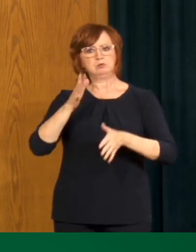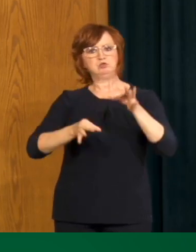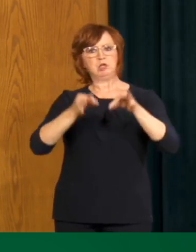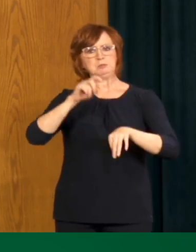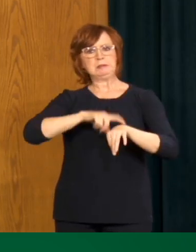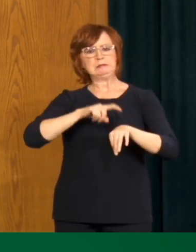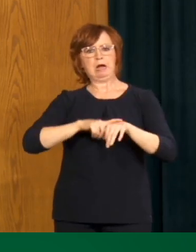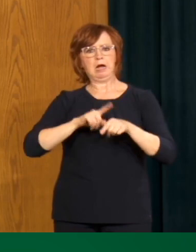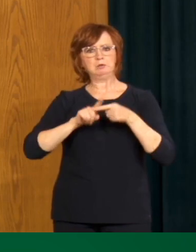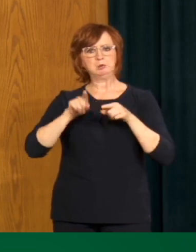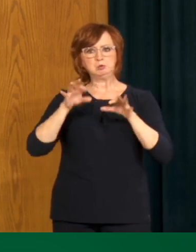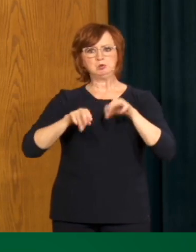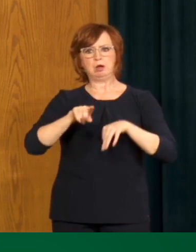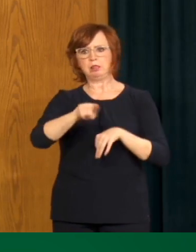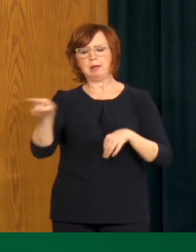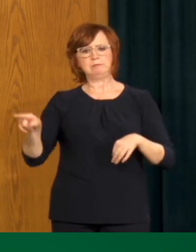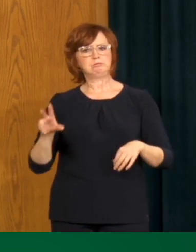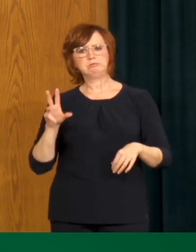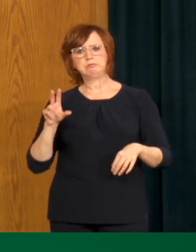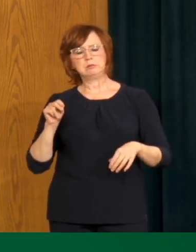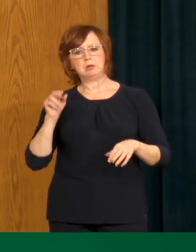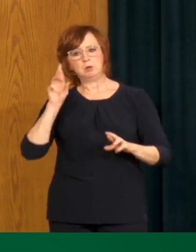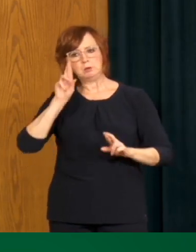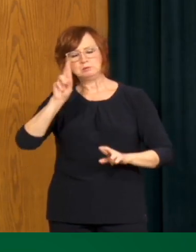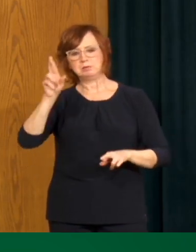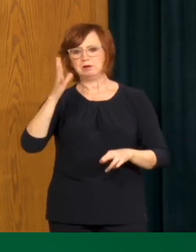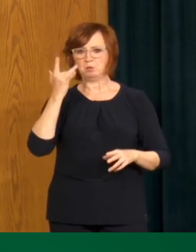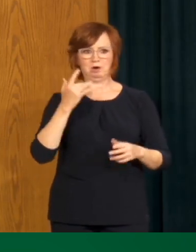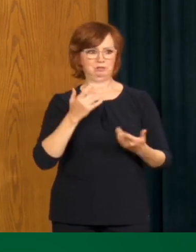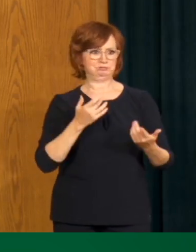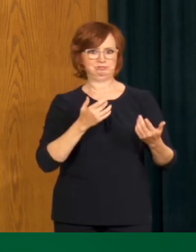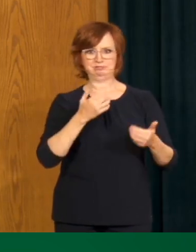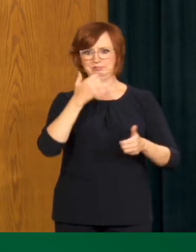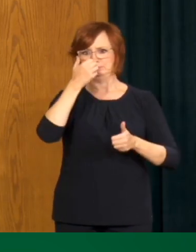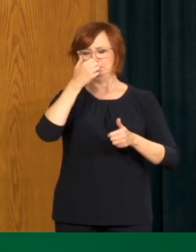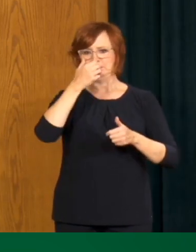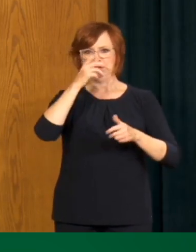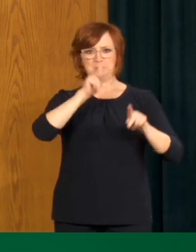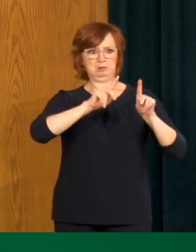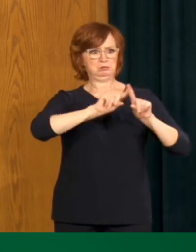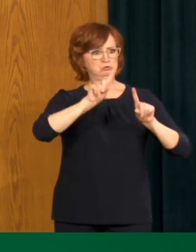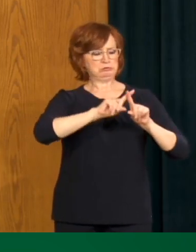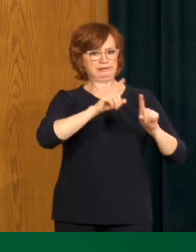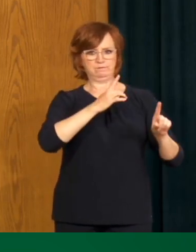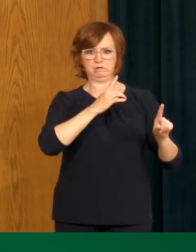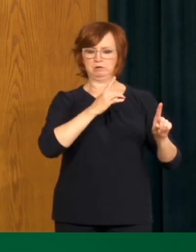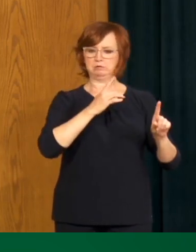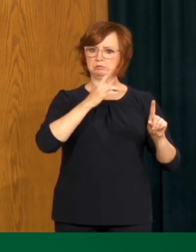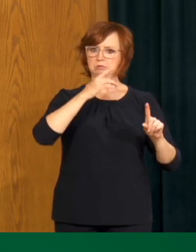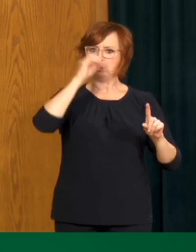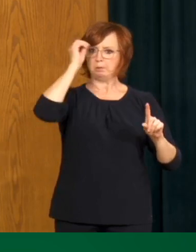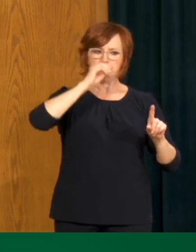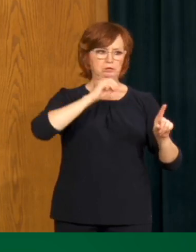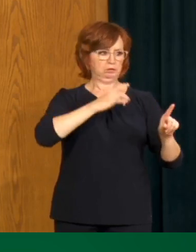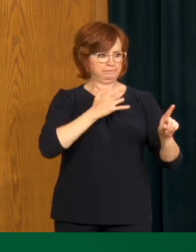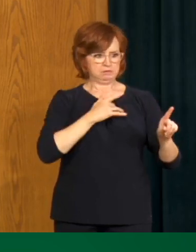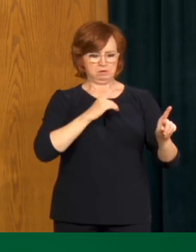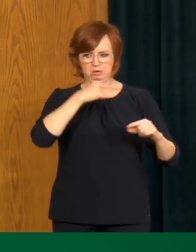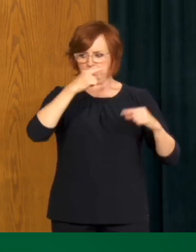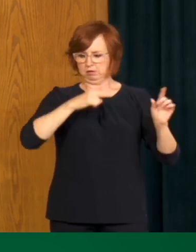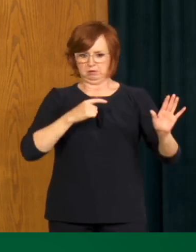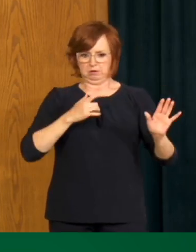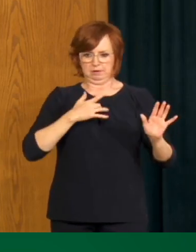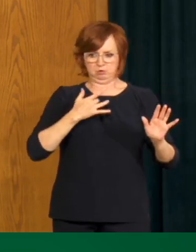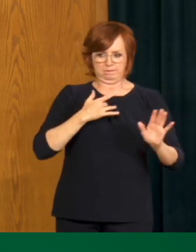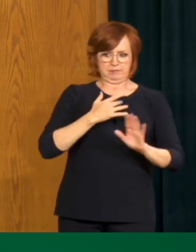a time where we have different levels of comfort in our families, in our communities, and And we need to allow people to have those